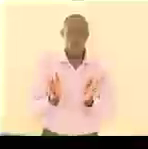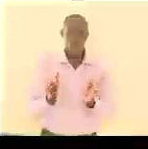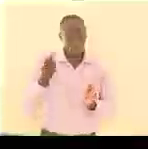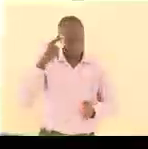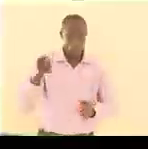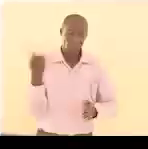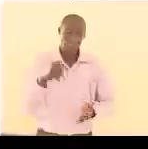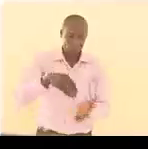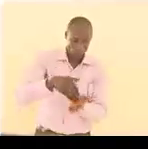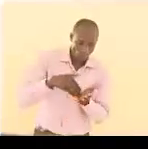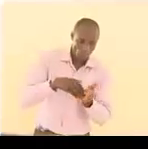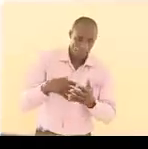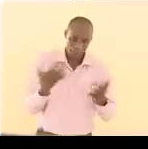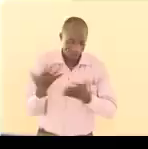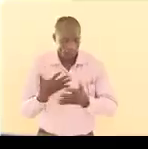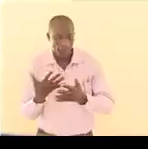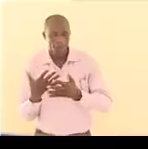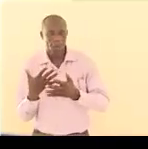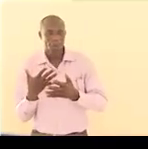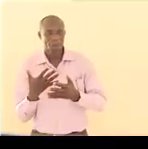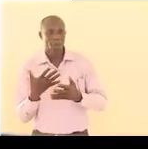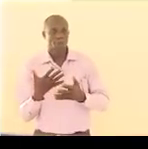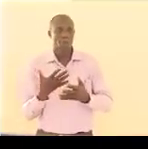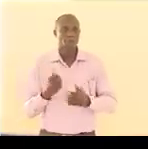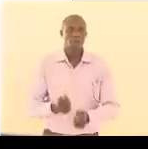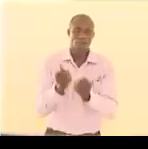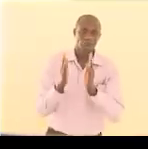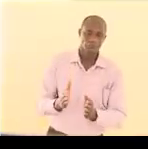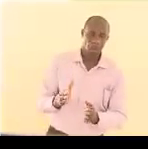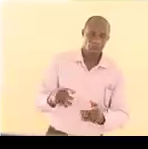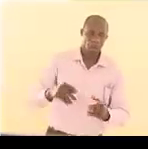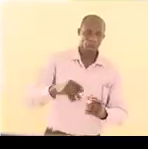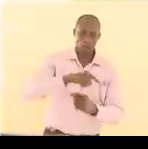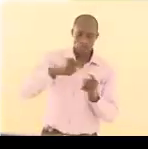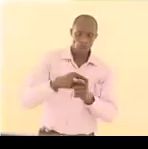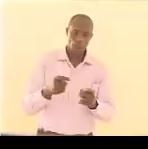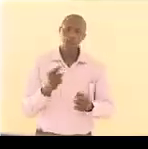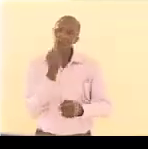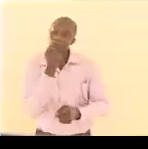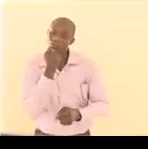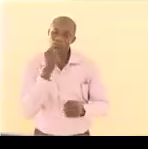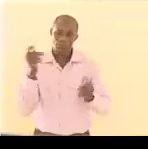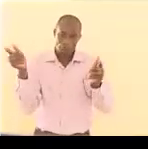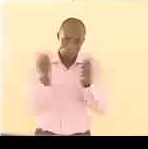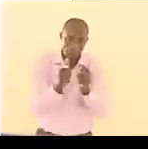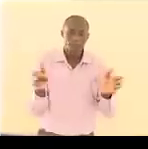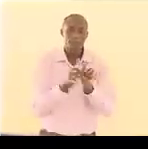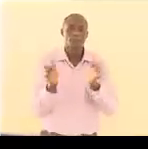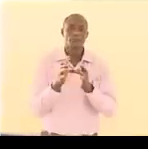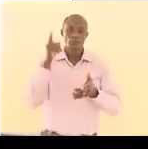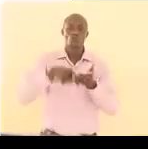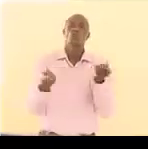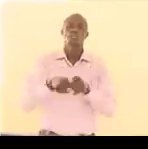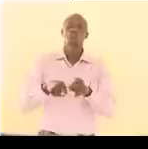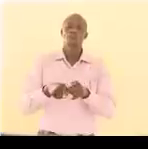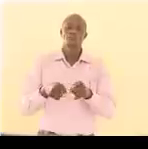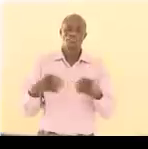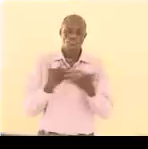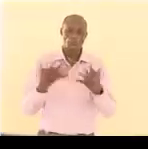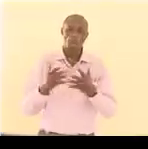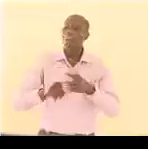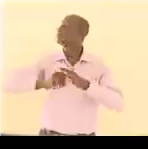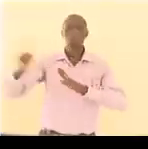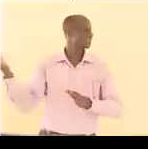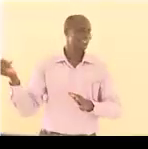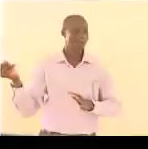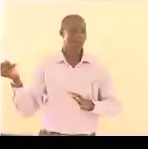reassuring for the weak, frightened, disillusioned disciples. When Thomas met Jesus, what happened? His